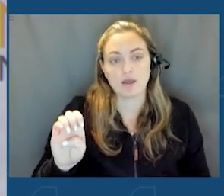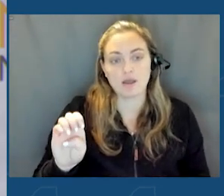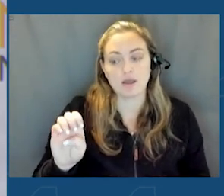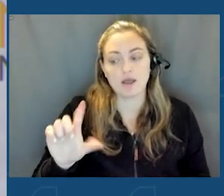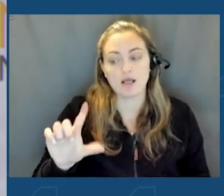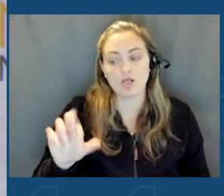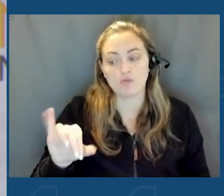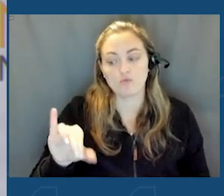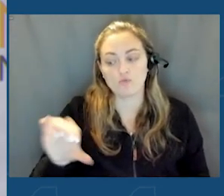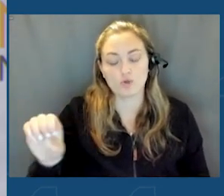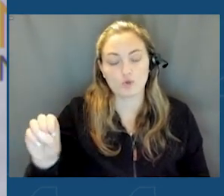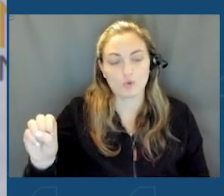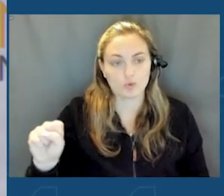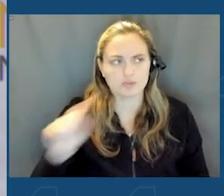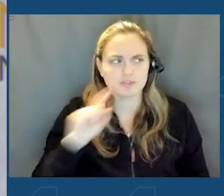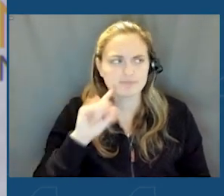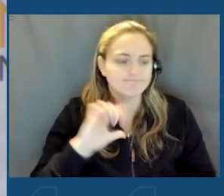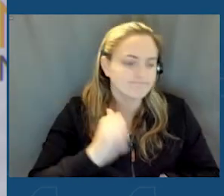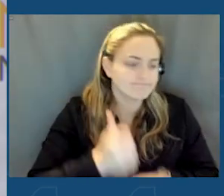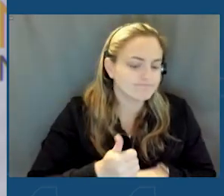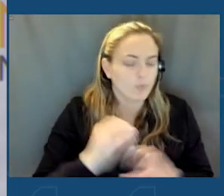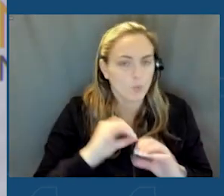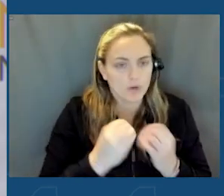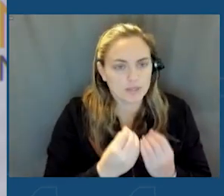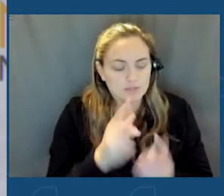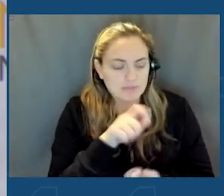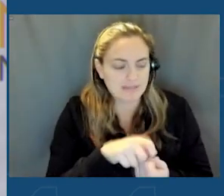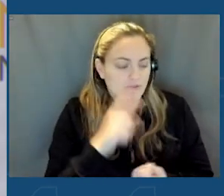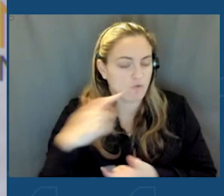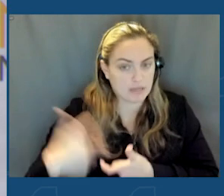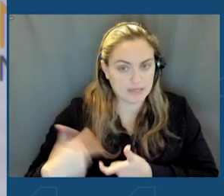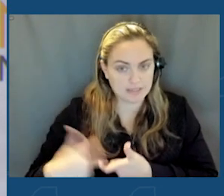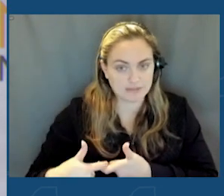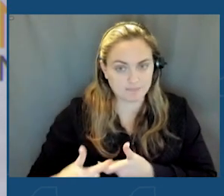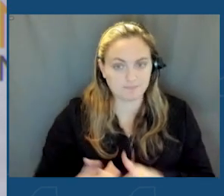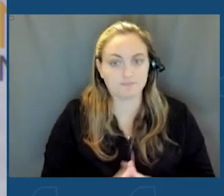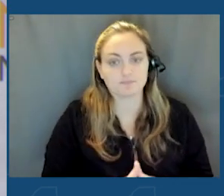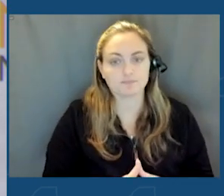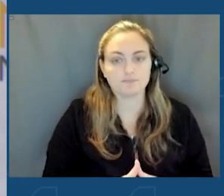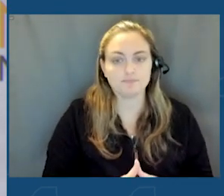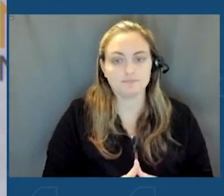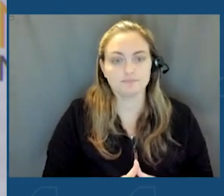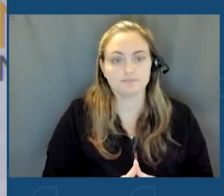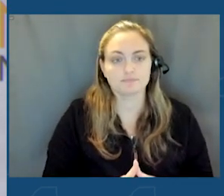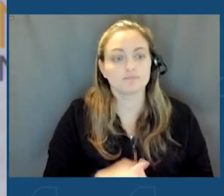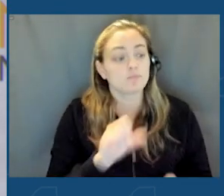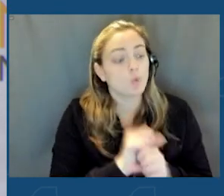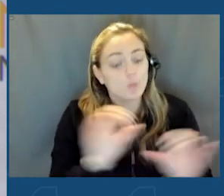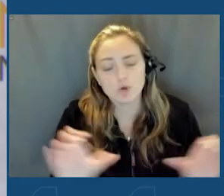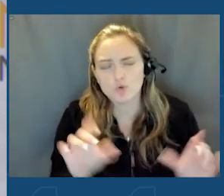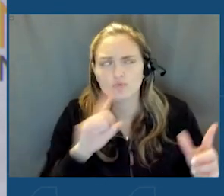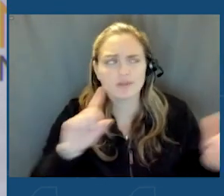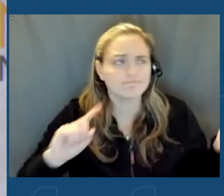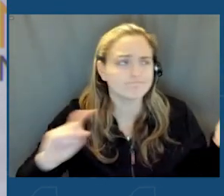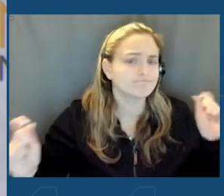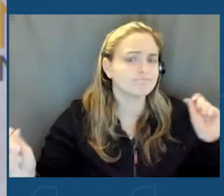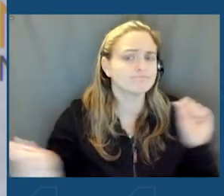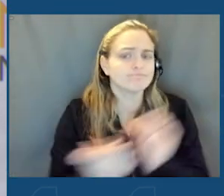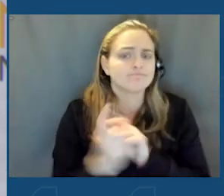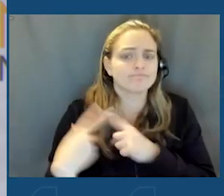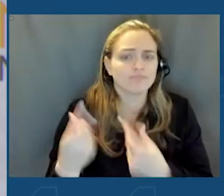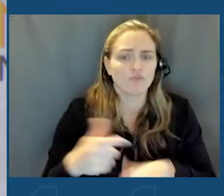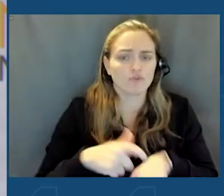Rios founded this organization specifically for Latinas. The work that we do has really evolved over time. We do a lot